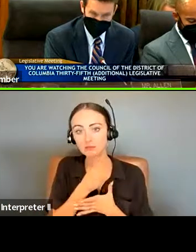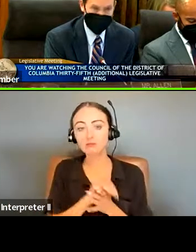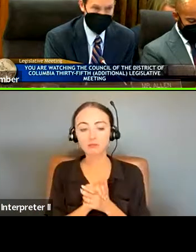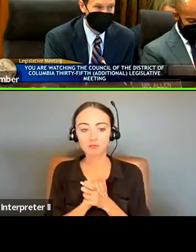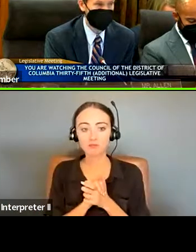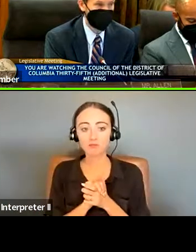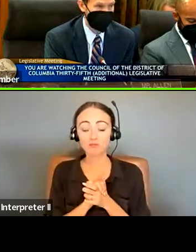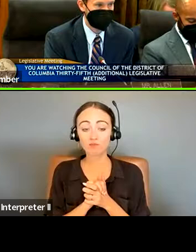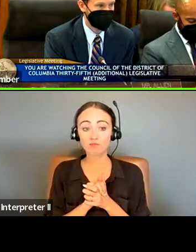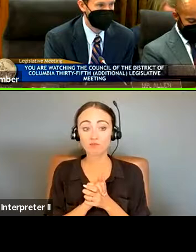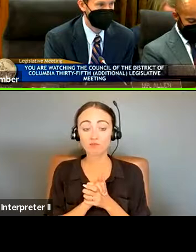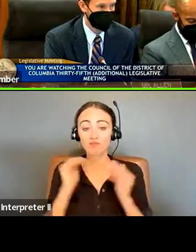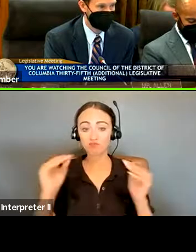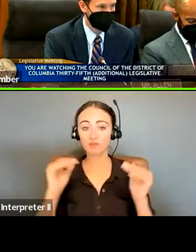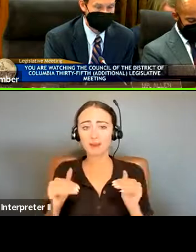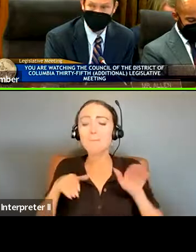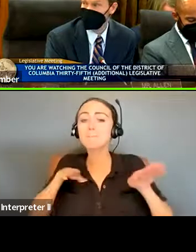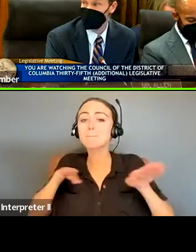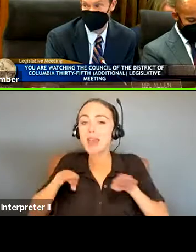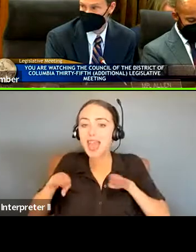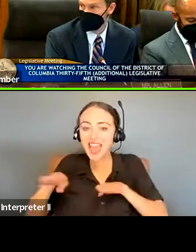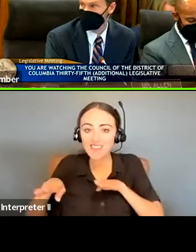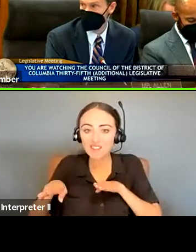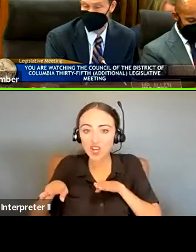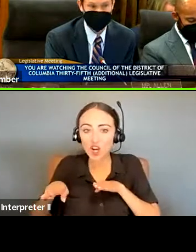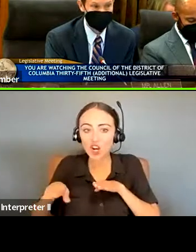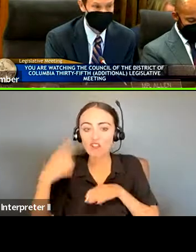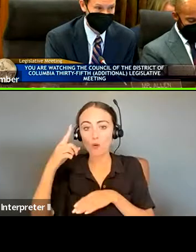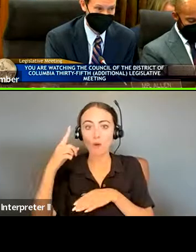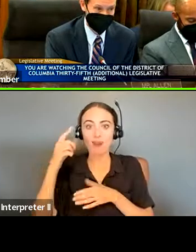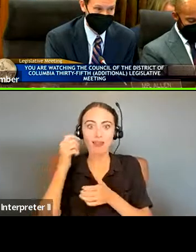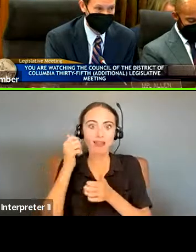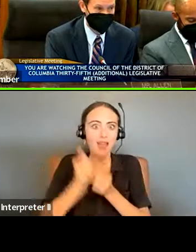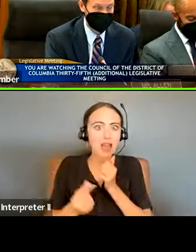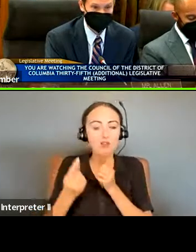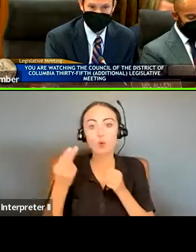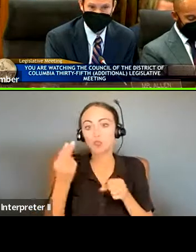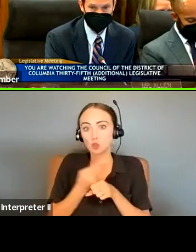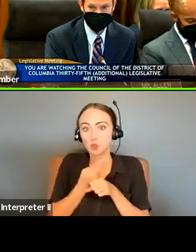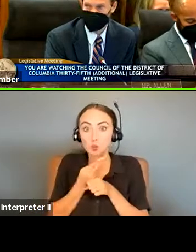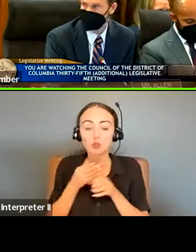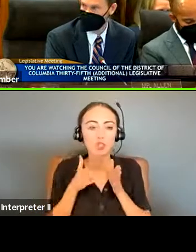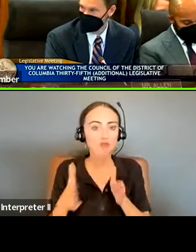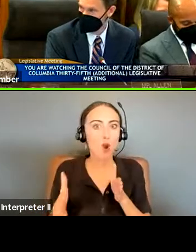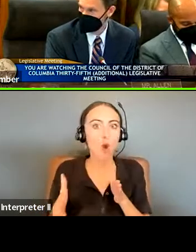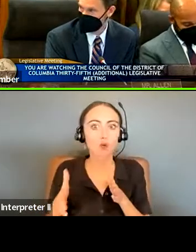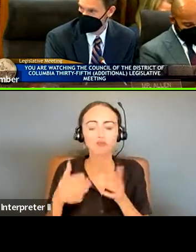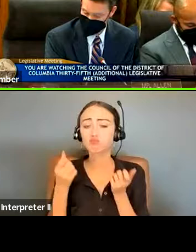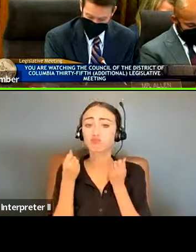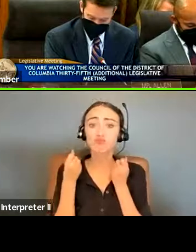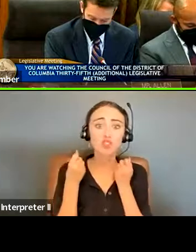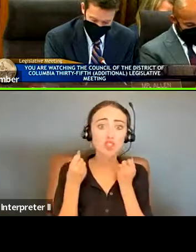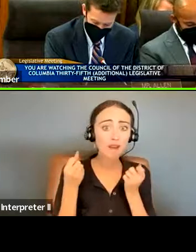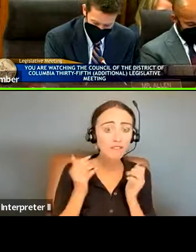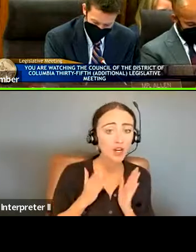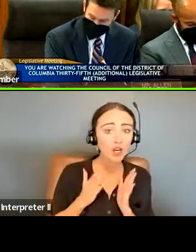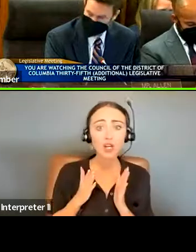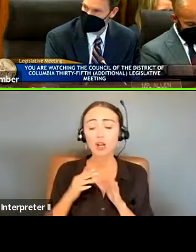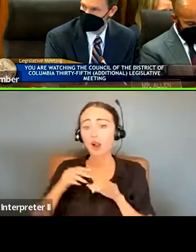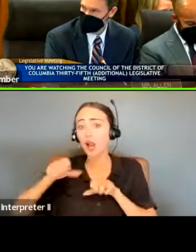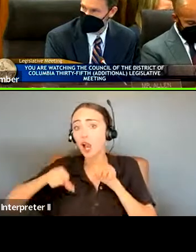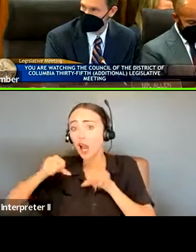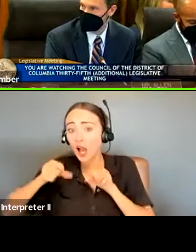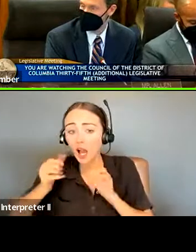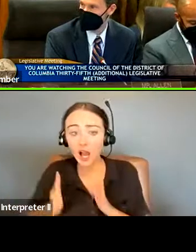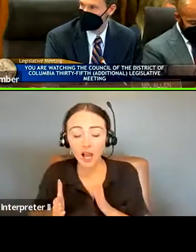The behavior of the people using the roads, and that is both for the person behind a wheel as to a person pushing two pedals, and